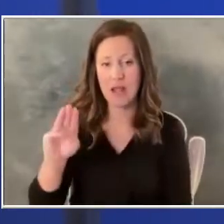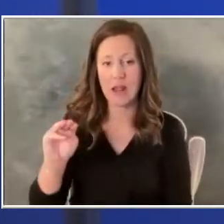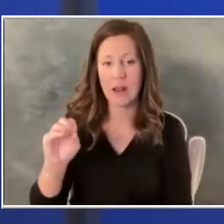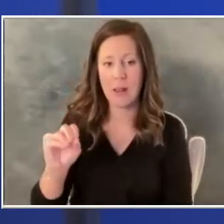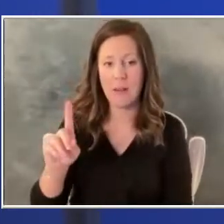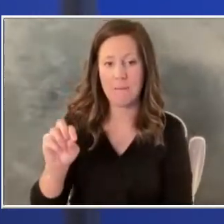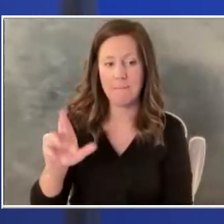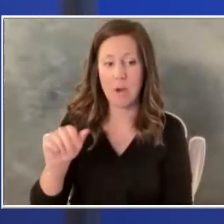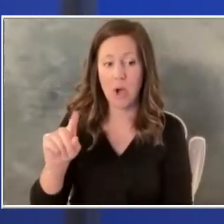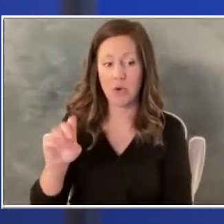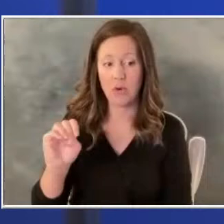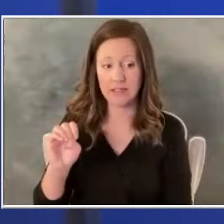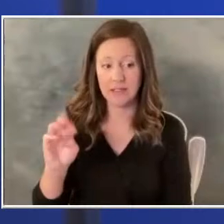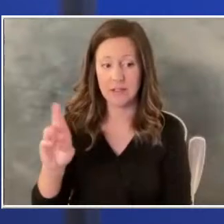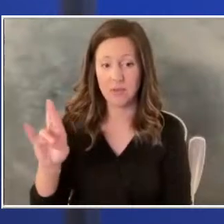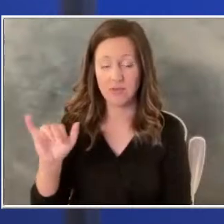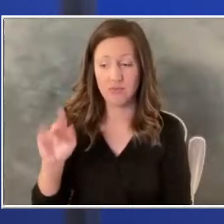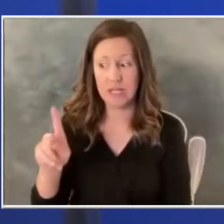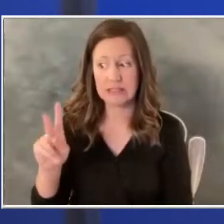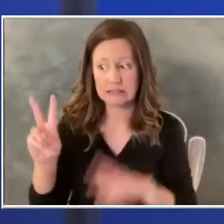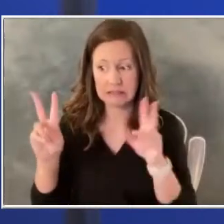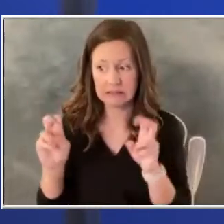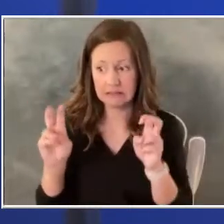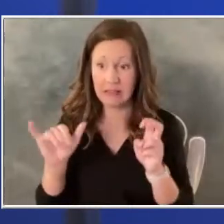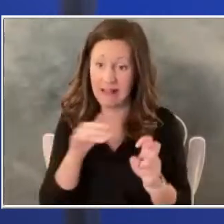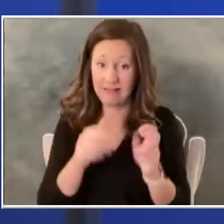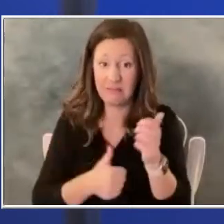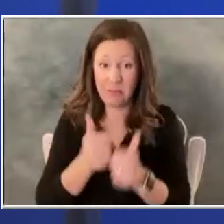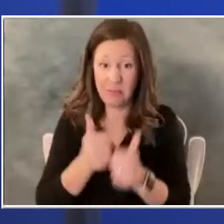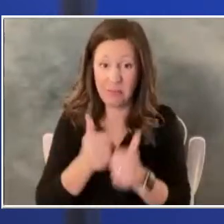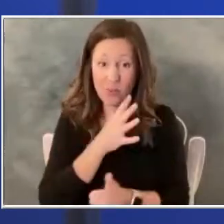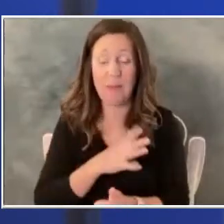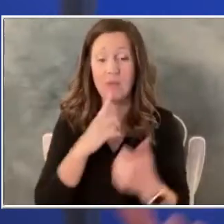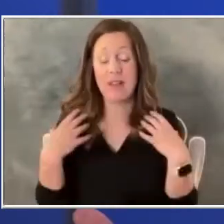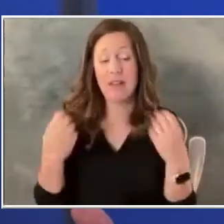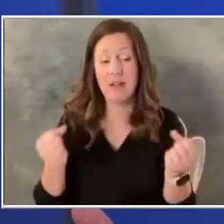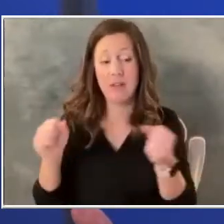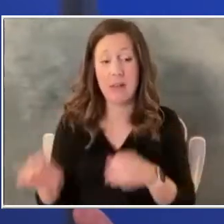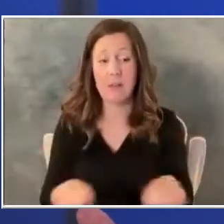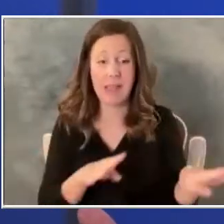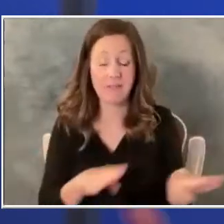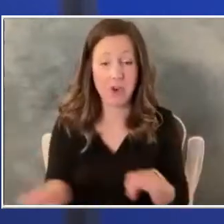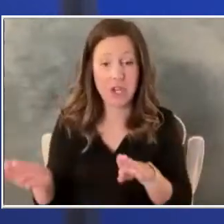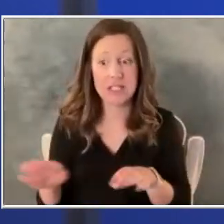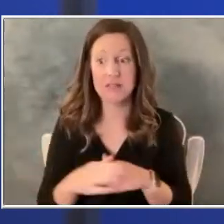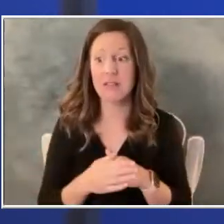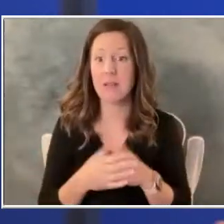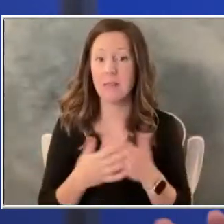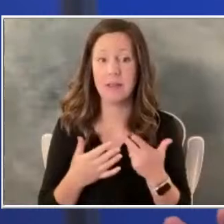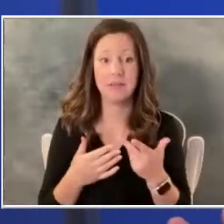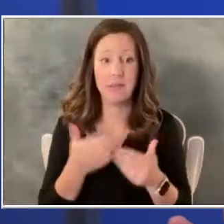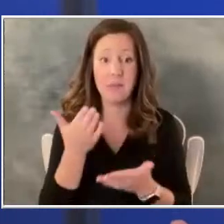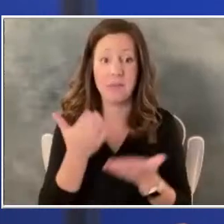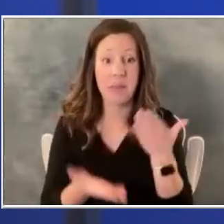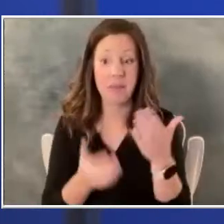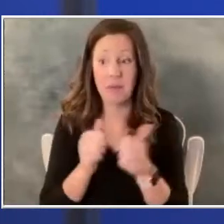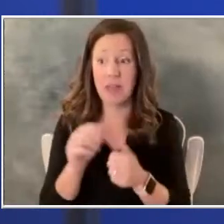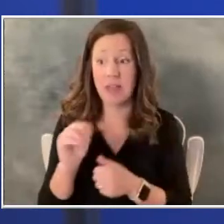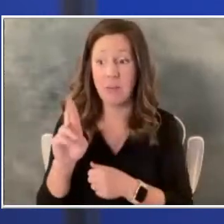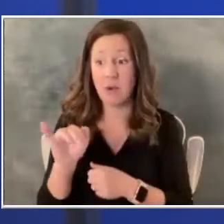who identify as high risk, the healthy behaviors approach, along perhaps with this MRI, is all they really need to